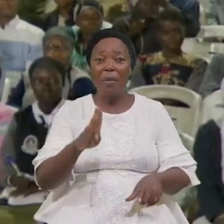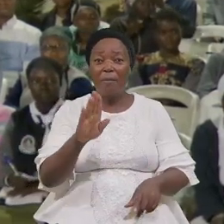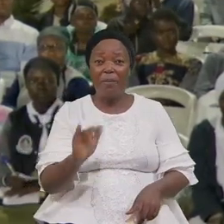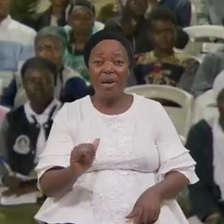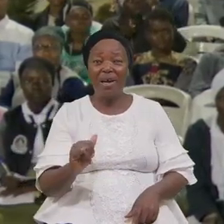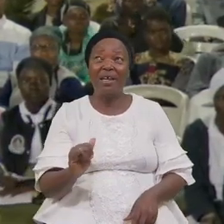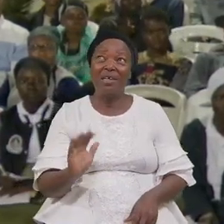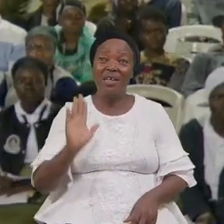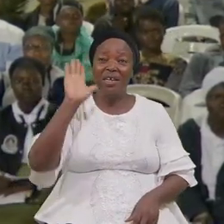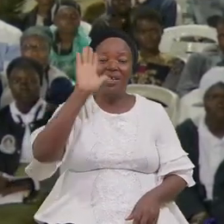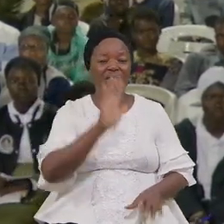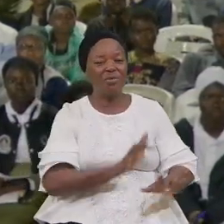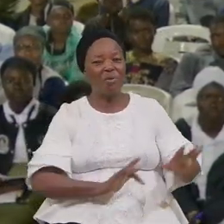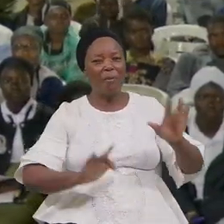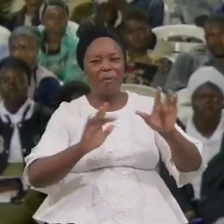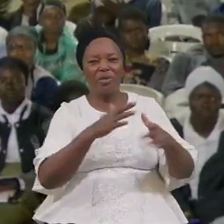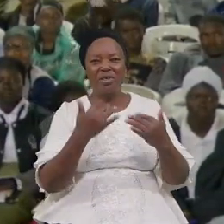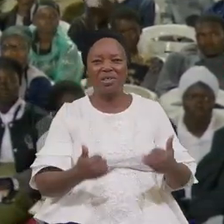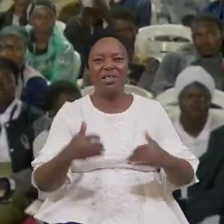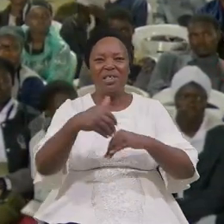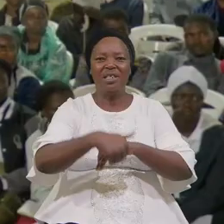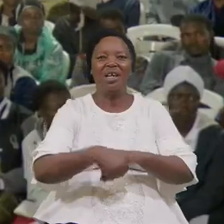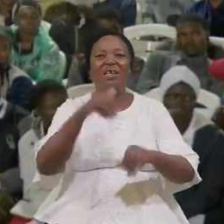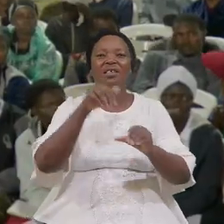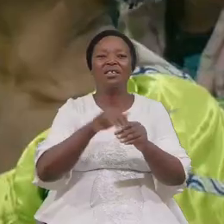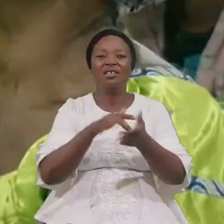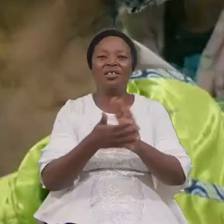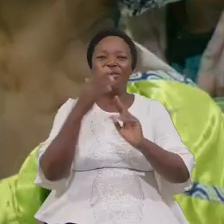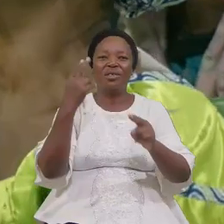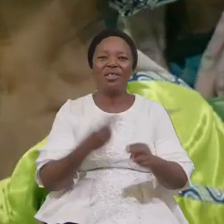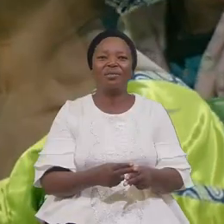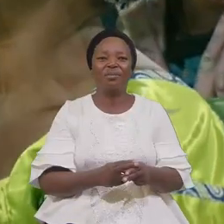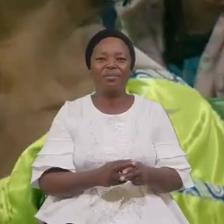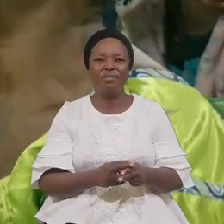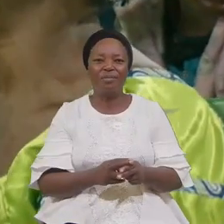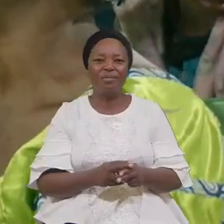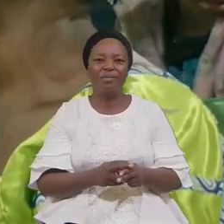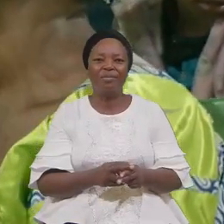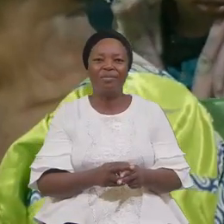his compassion tonight. In Jesus' name.